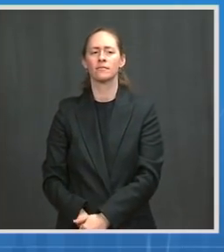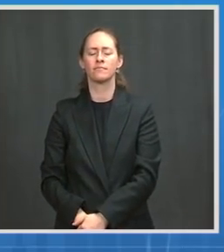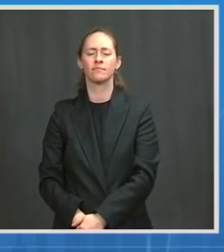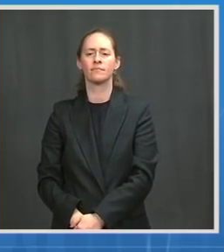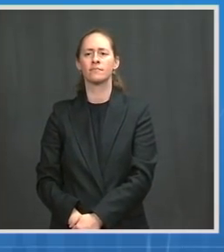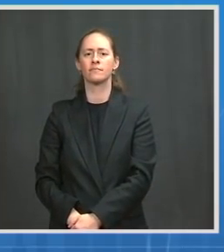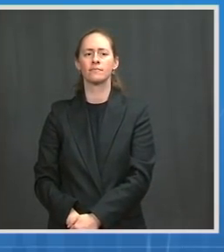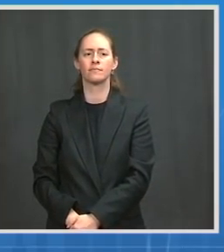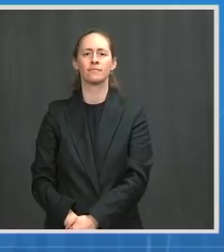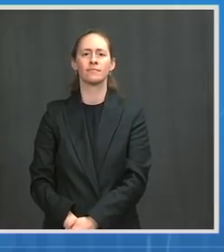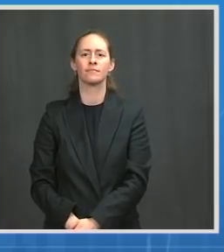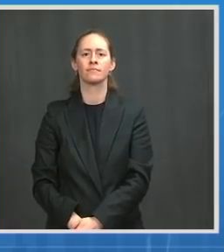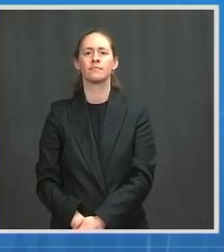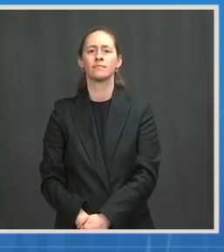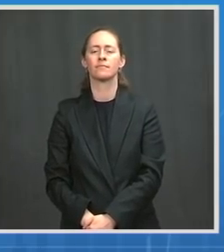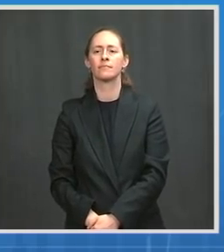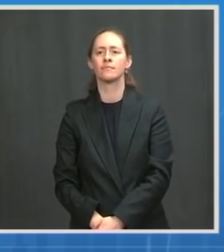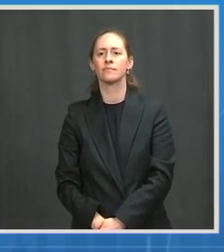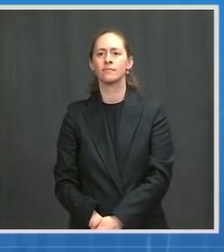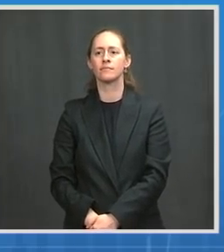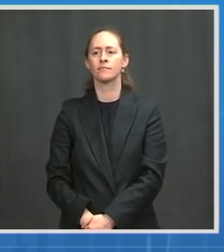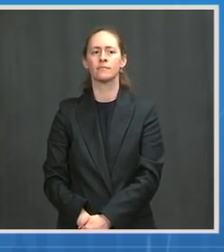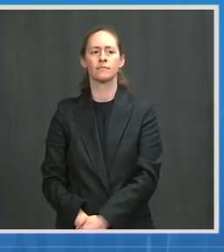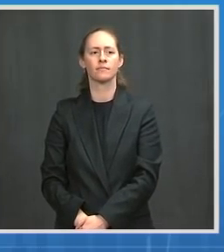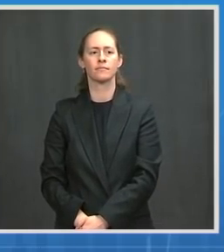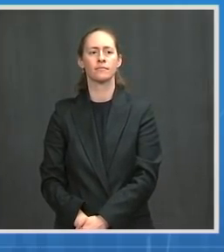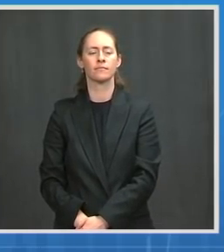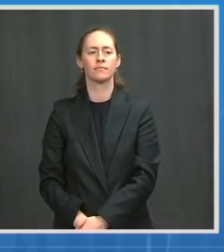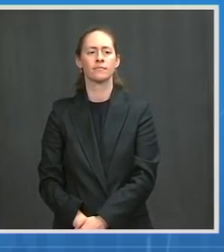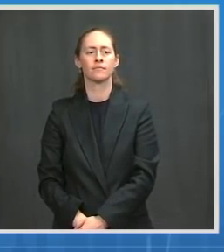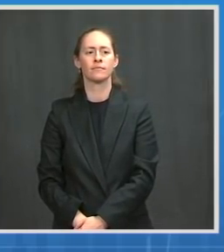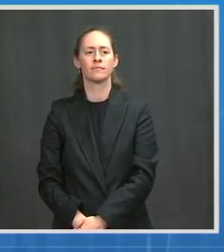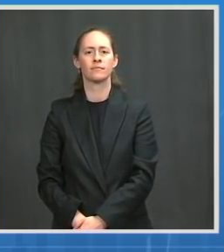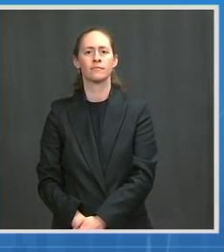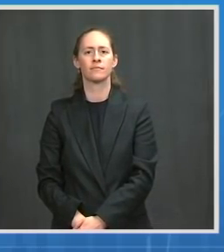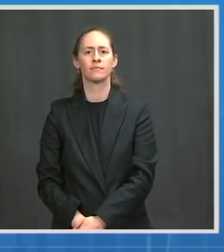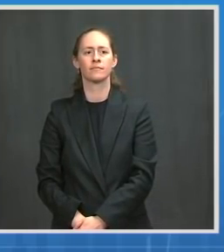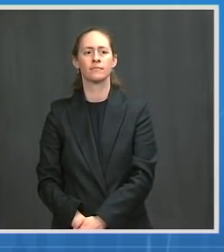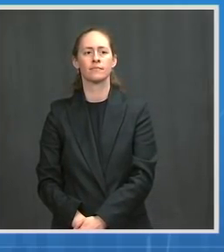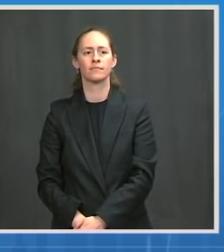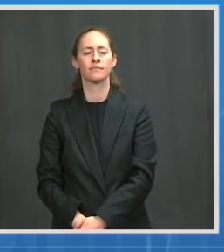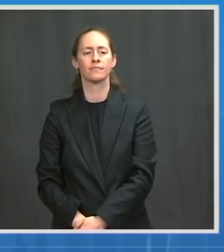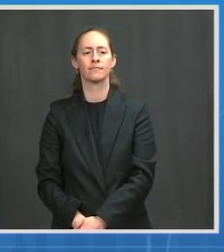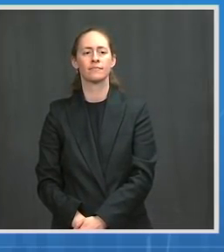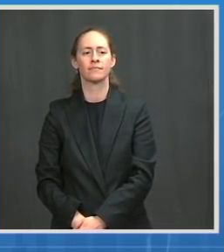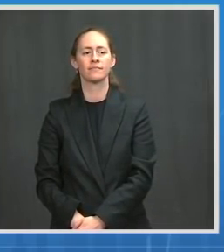Next question. All right, last question. We'll go to Cheyenne Hassett at ABC News.